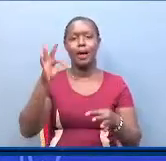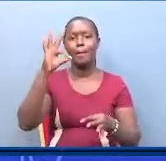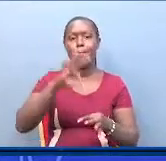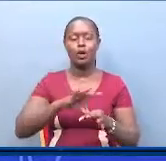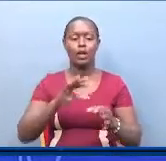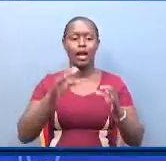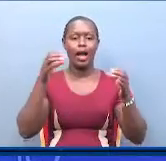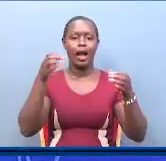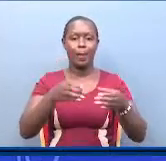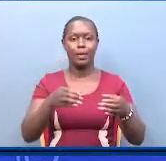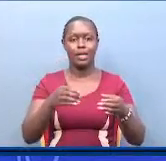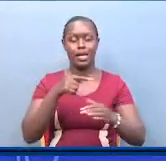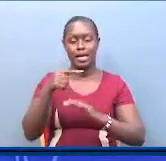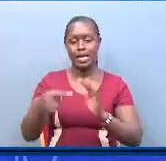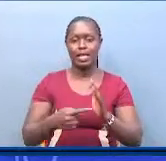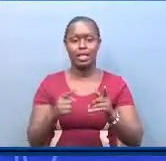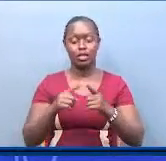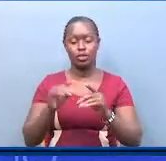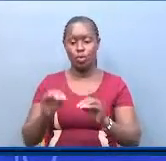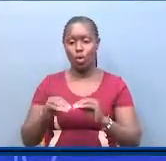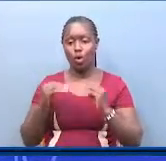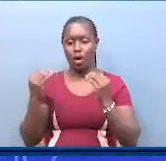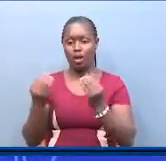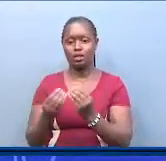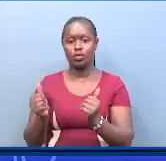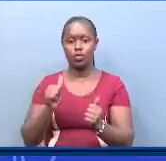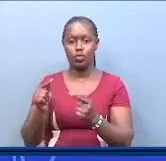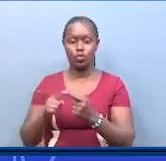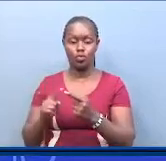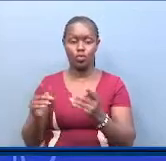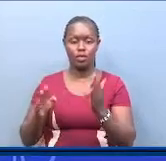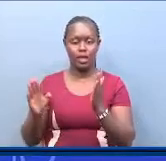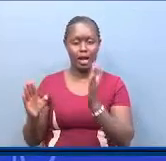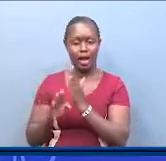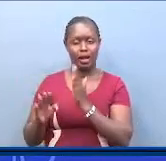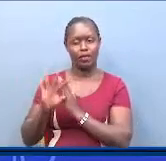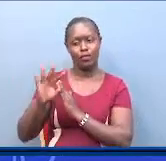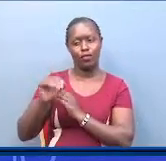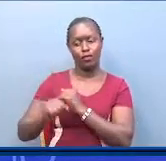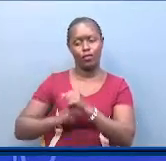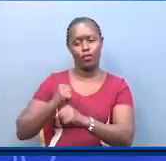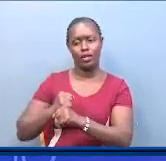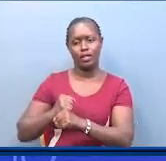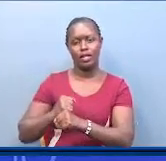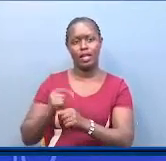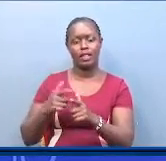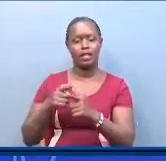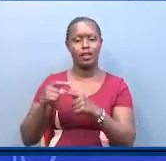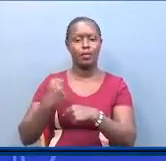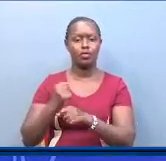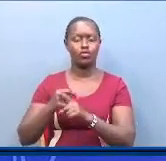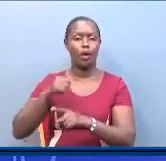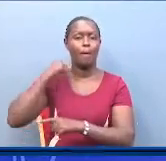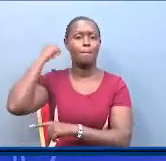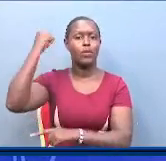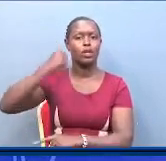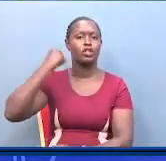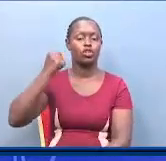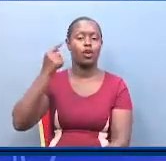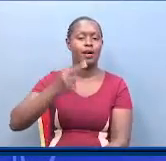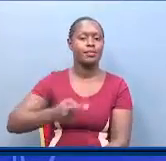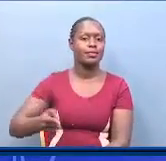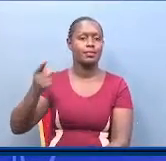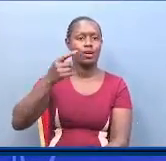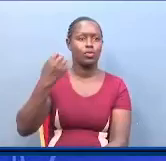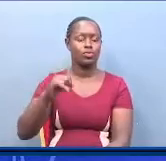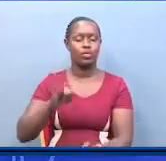are entities that hide in rabbit holes for 4 years and then show up within the political cycle to indeed, so